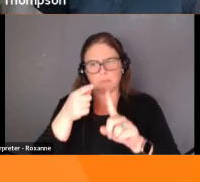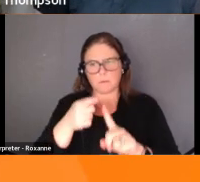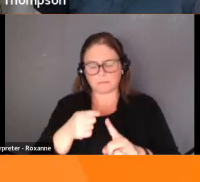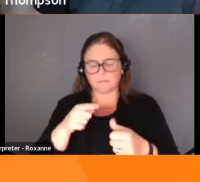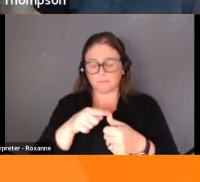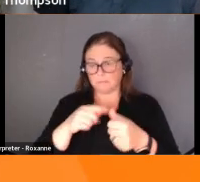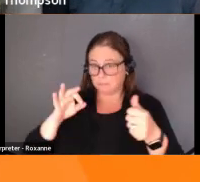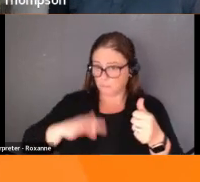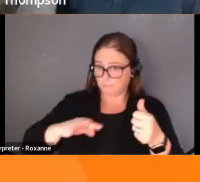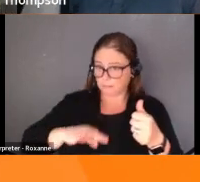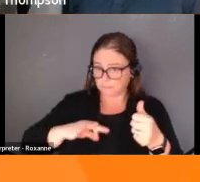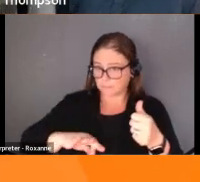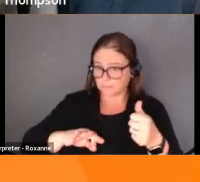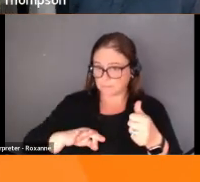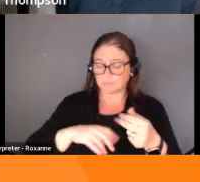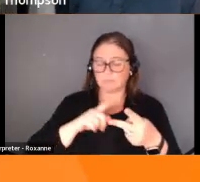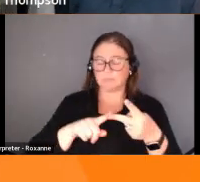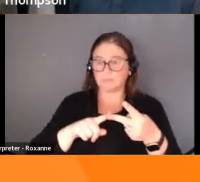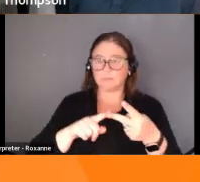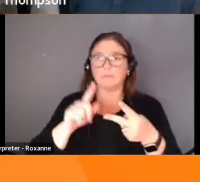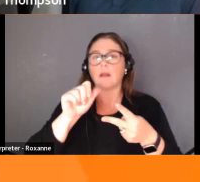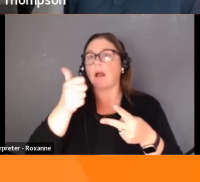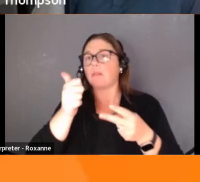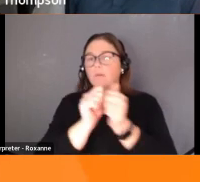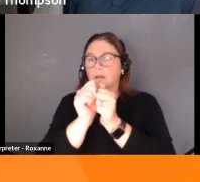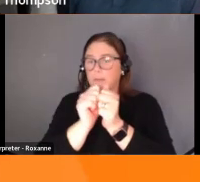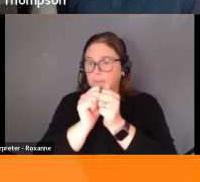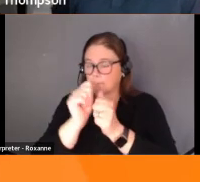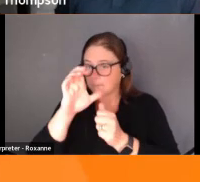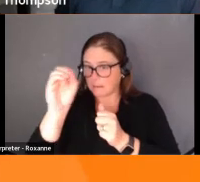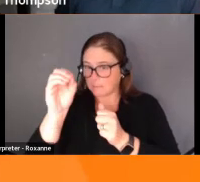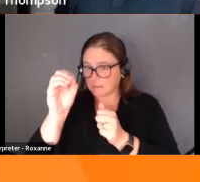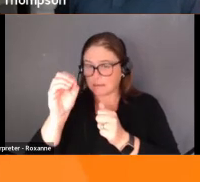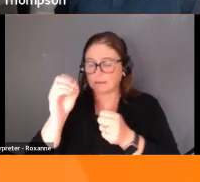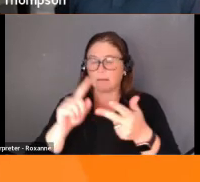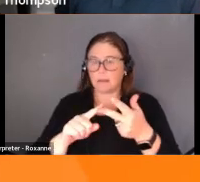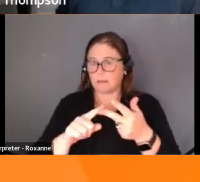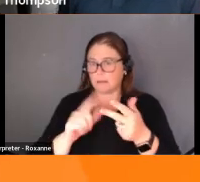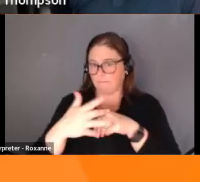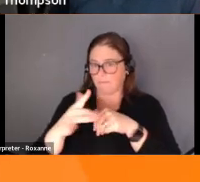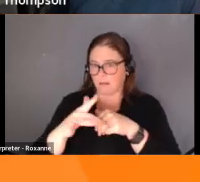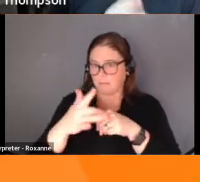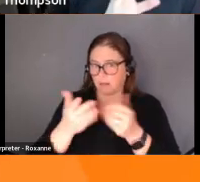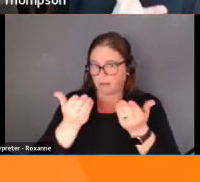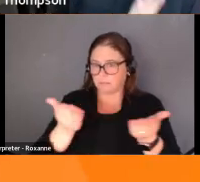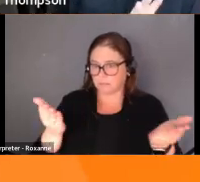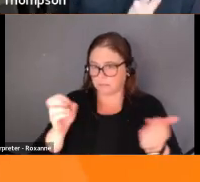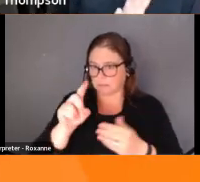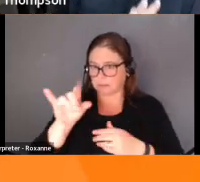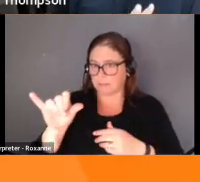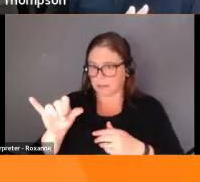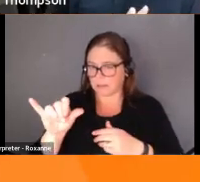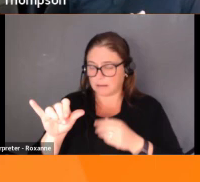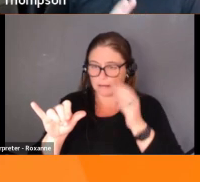profitability, the competition, and supply chain. Okay, I'm going to go through each of